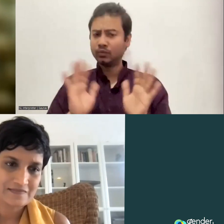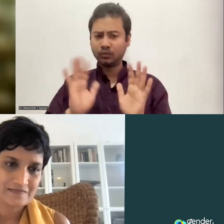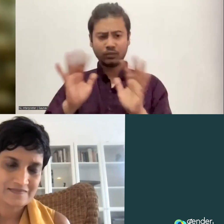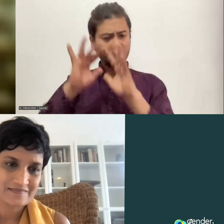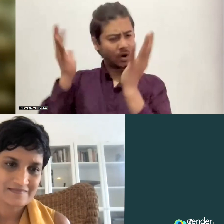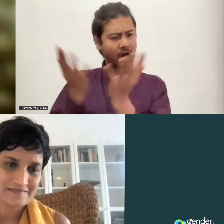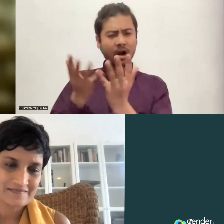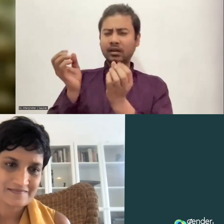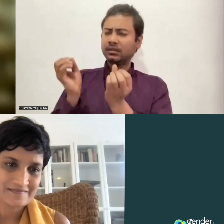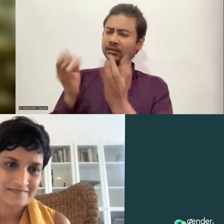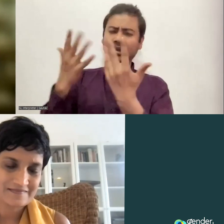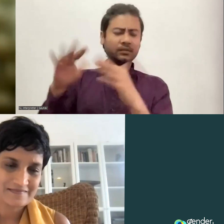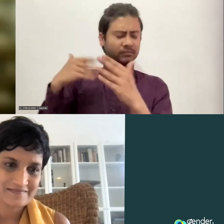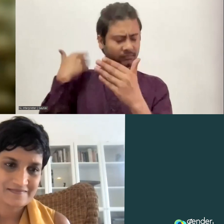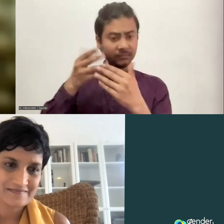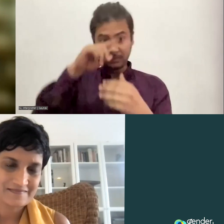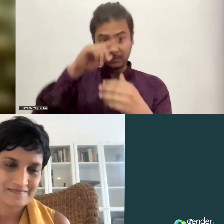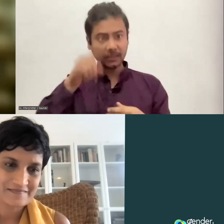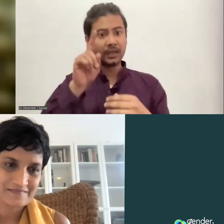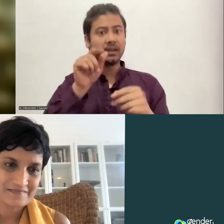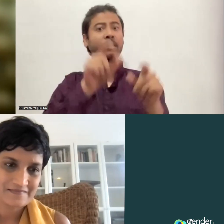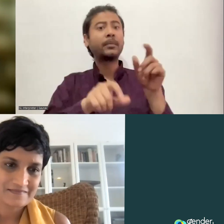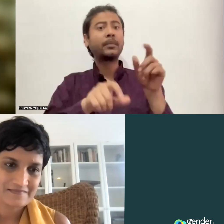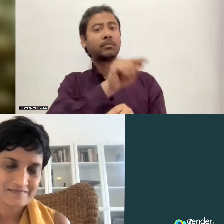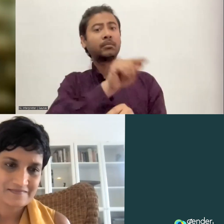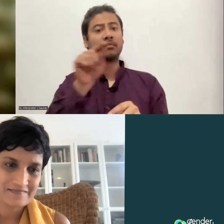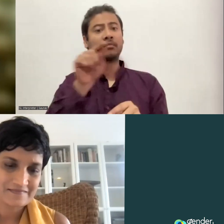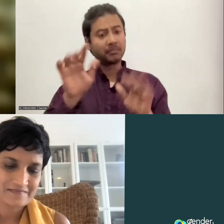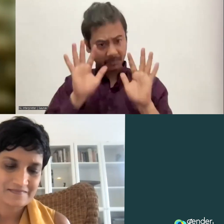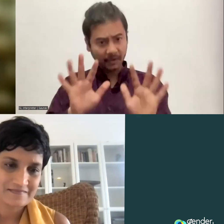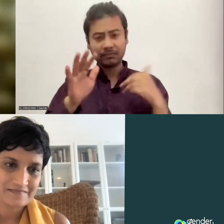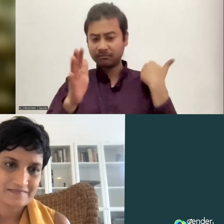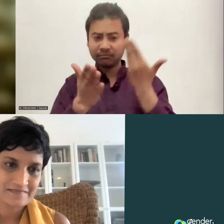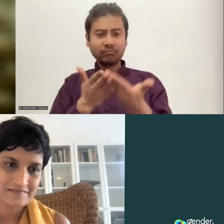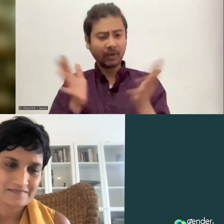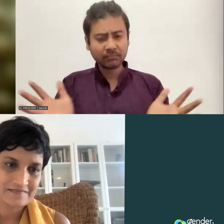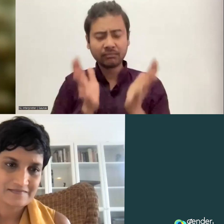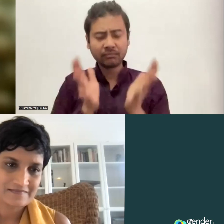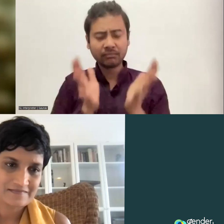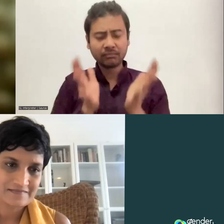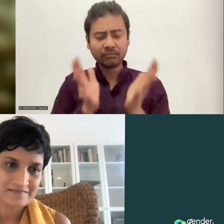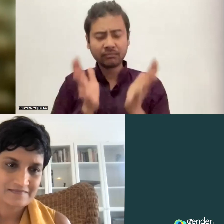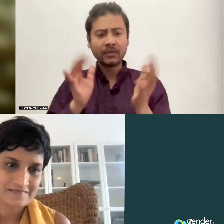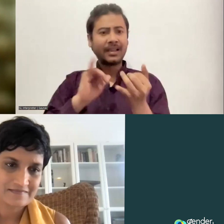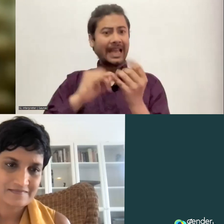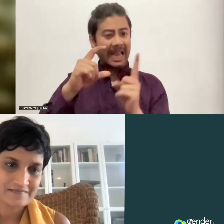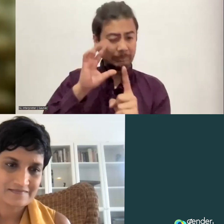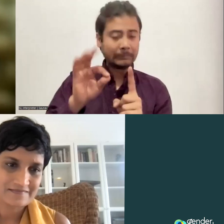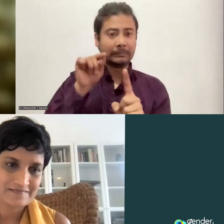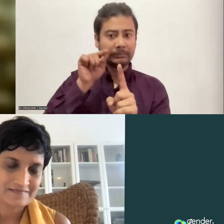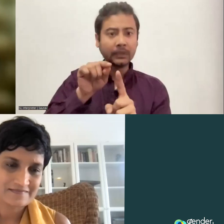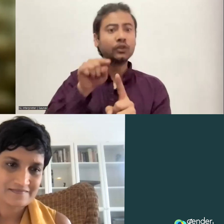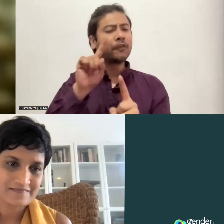the leading lights in this area in India. Can we start with what do we mean by